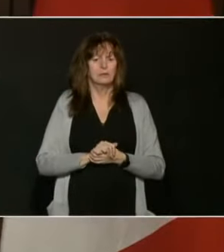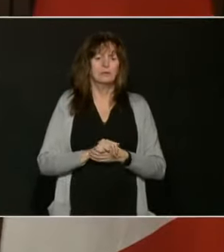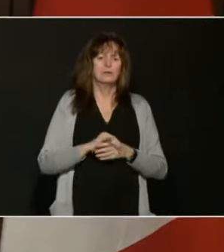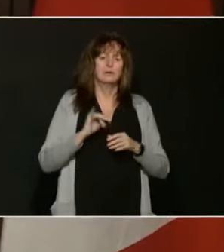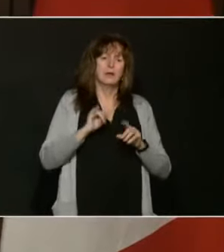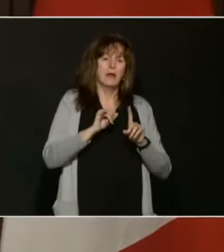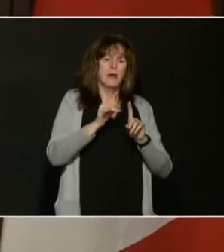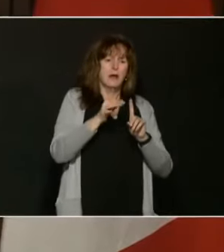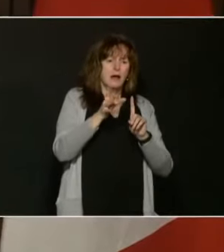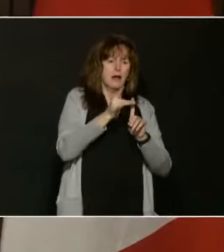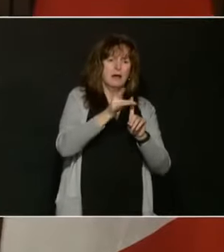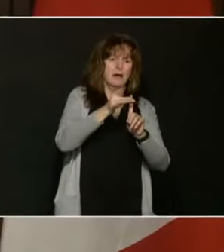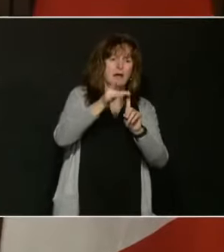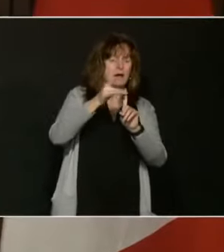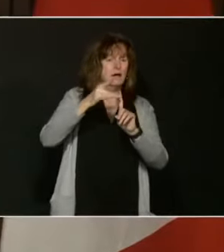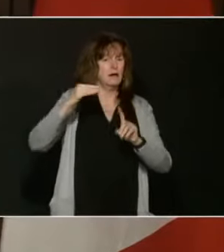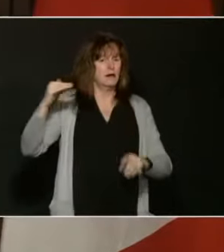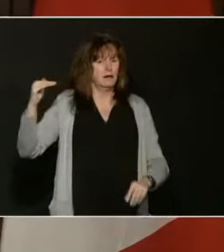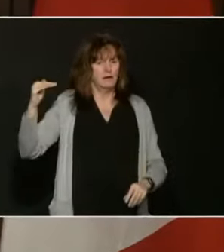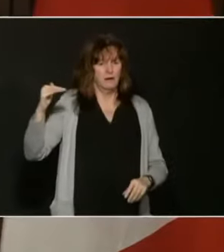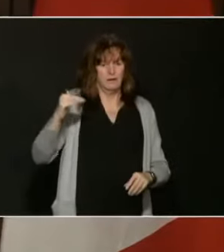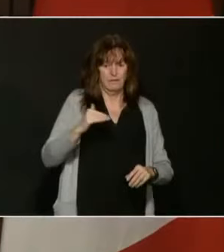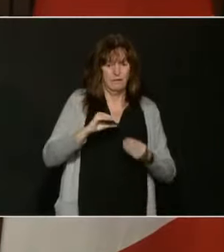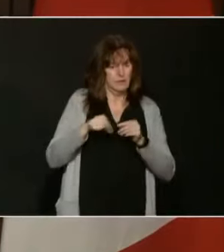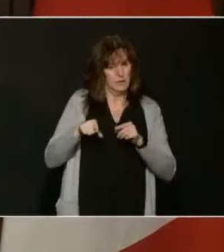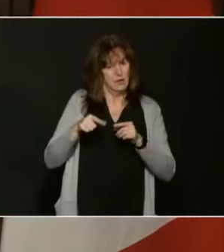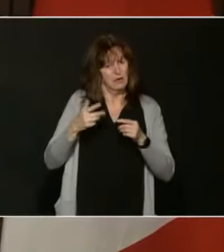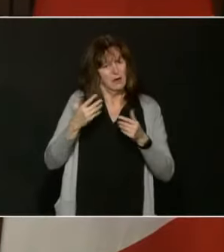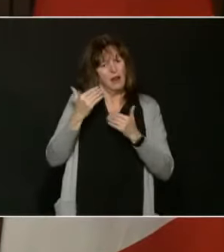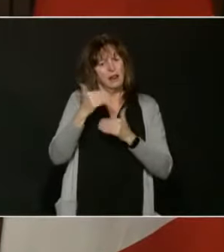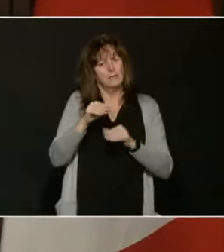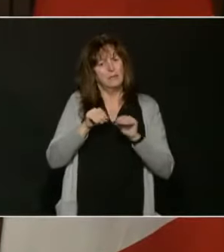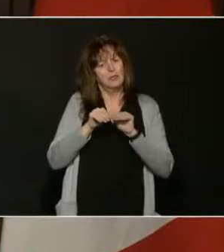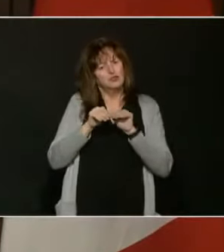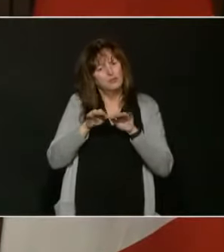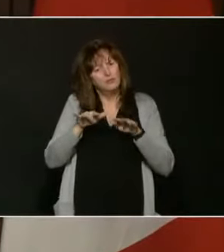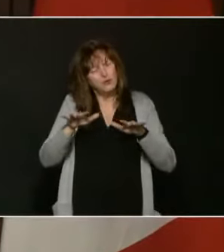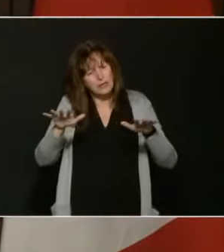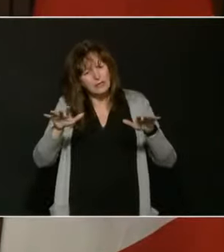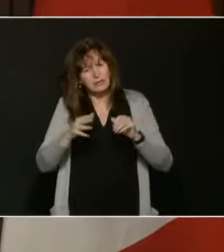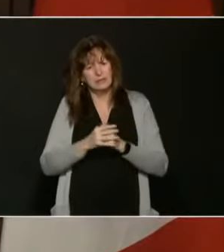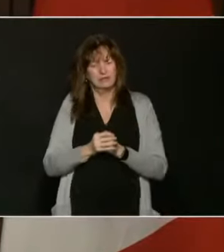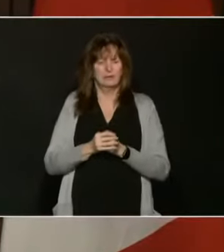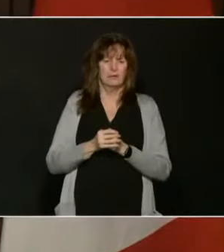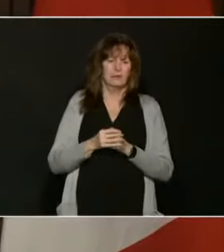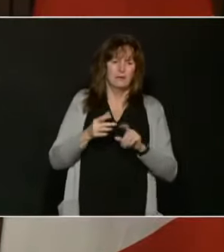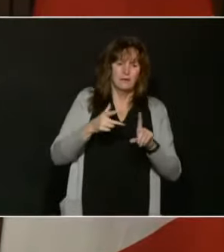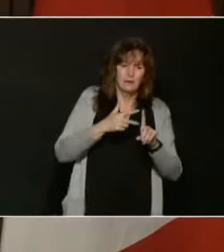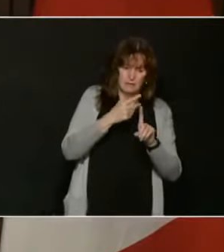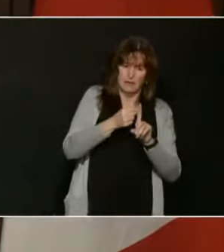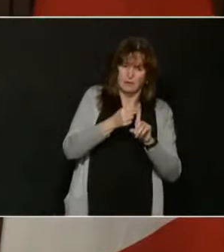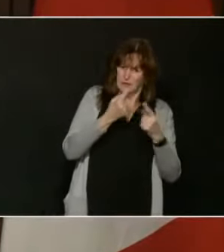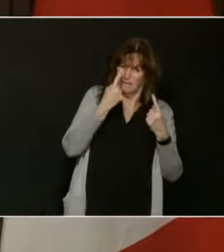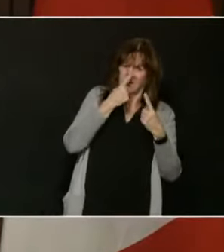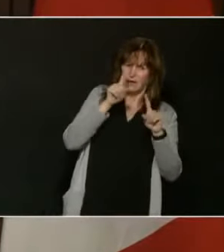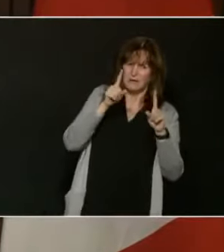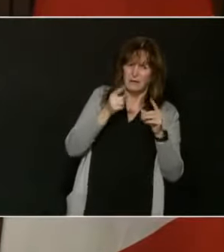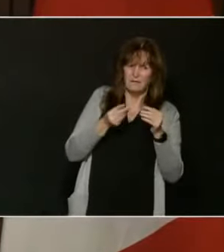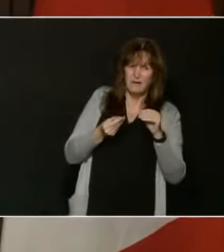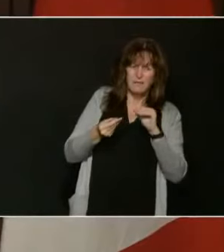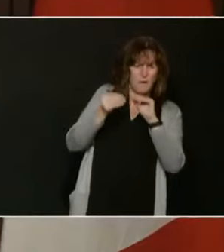the disease, the more effective our vaccination campaign will be. Now, our experience in long-term care homes was a